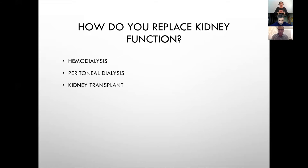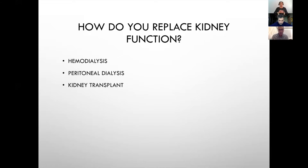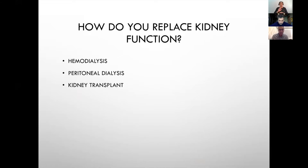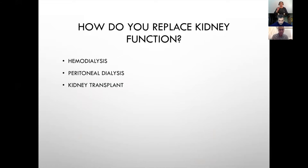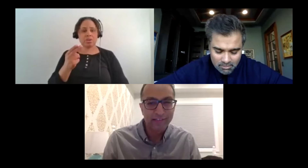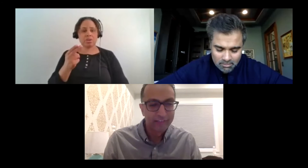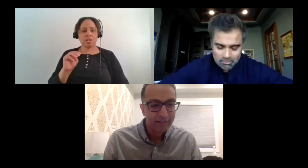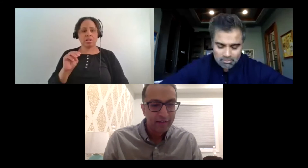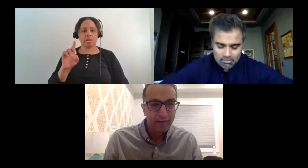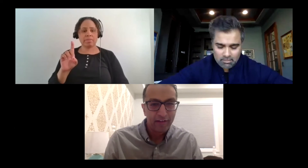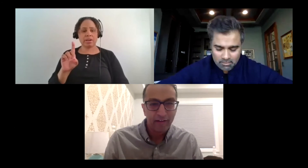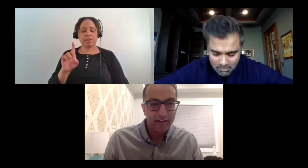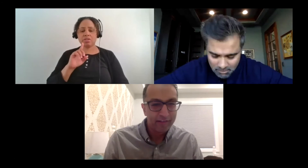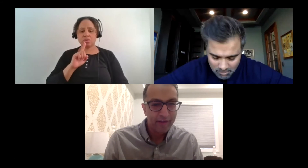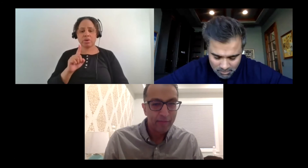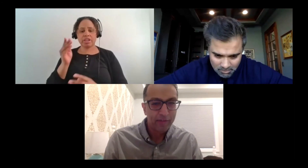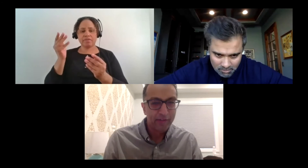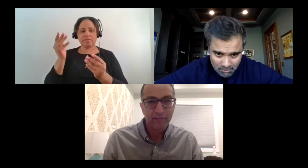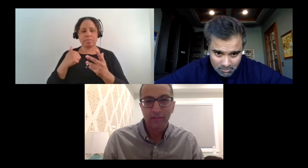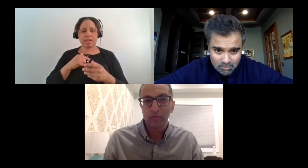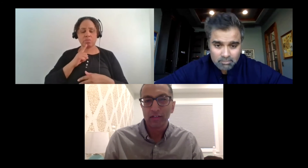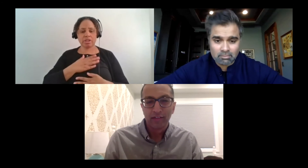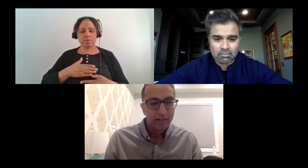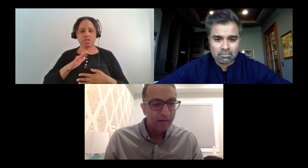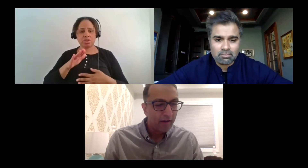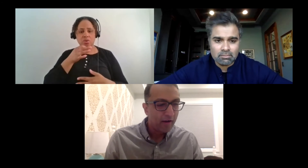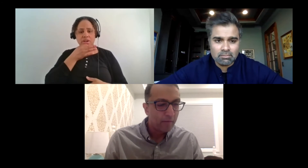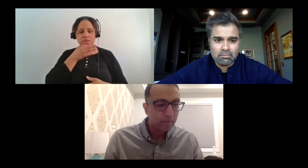your expertise on the topic and on the subject.